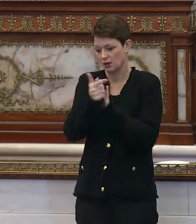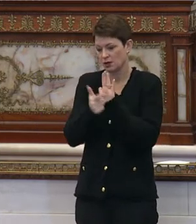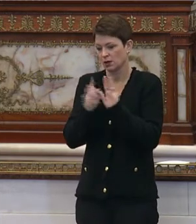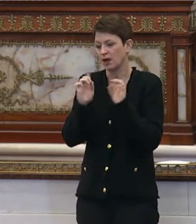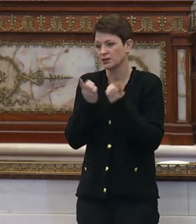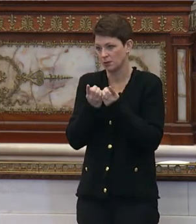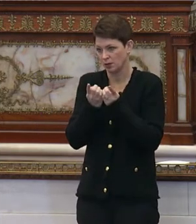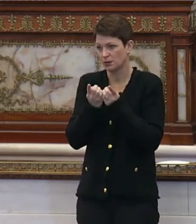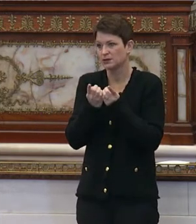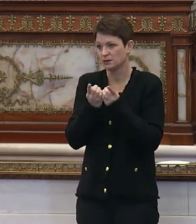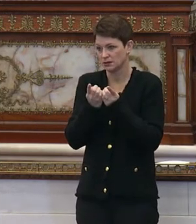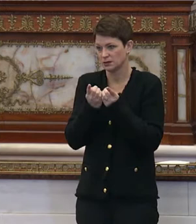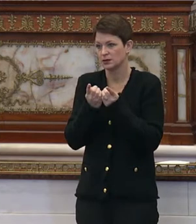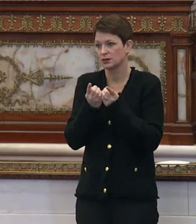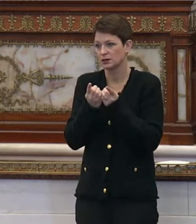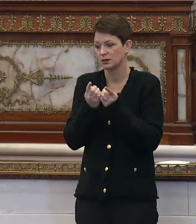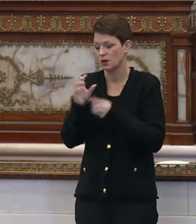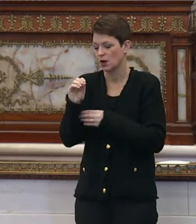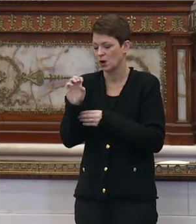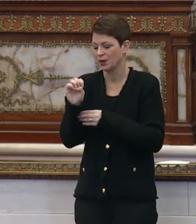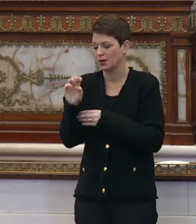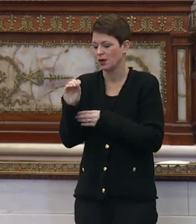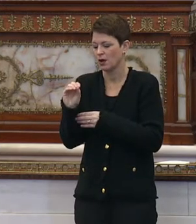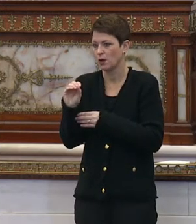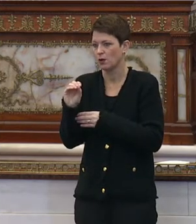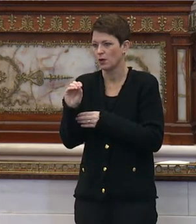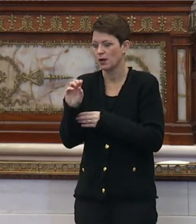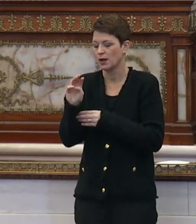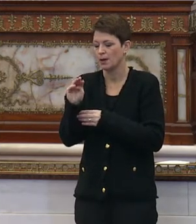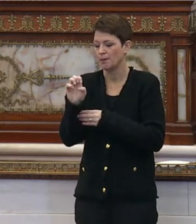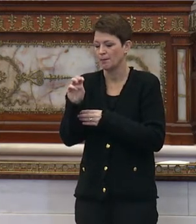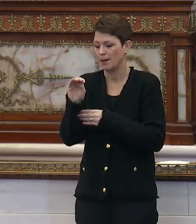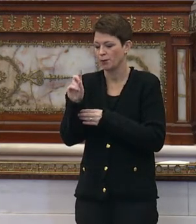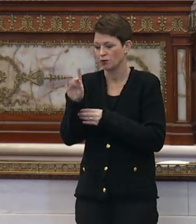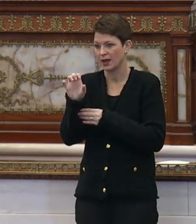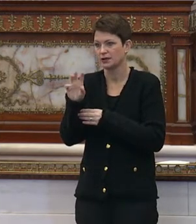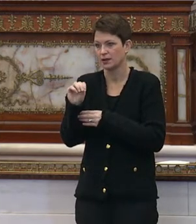departments and OEO memorandum regarding